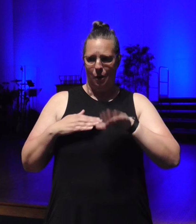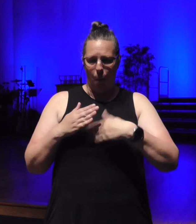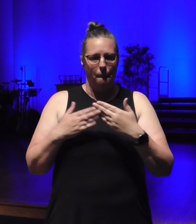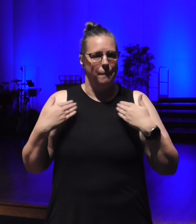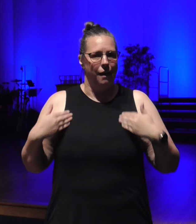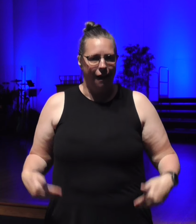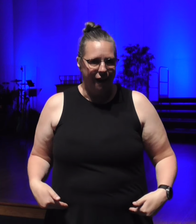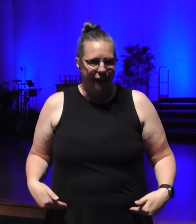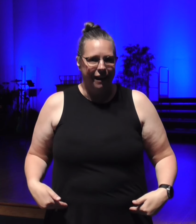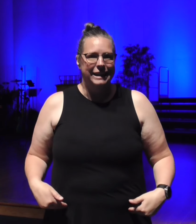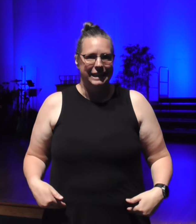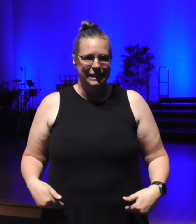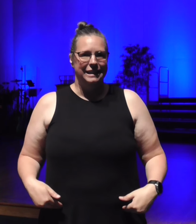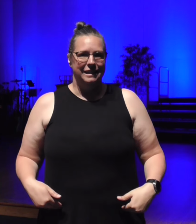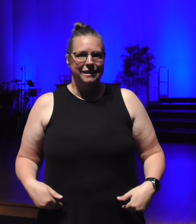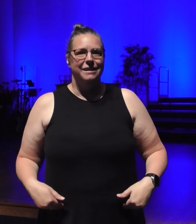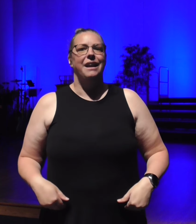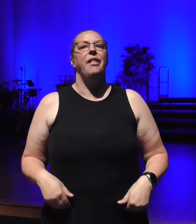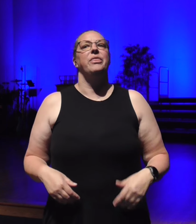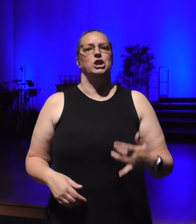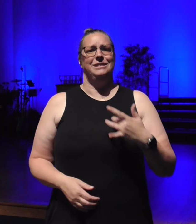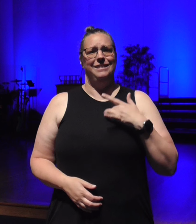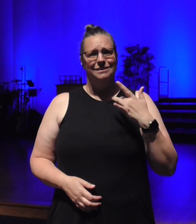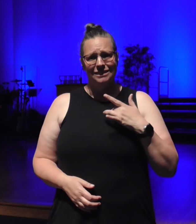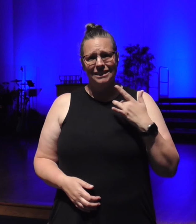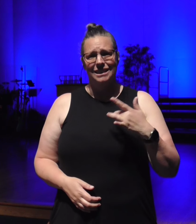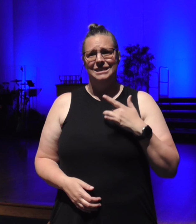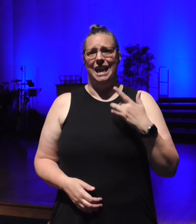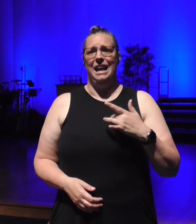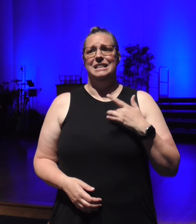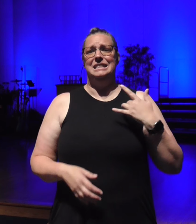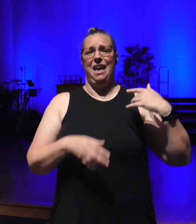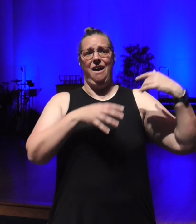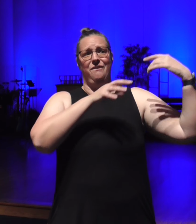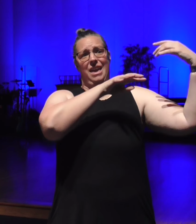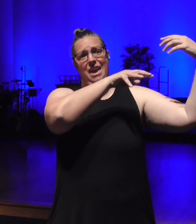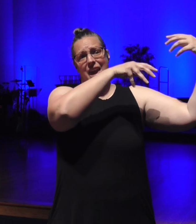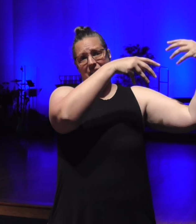body, that there was this sense of, in that parade